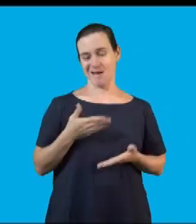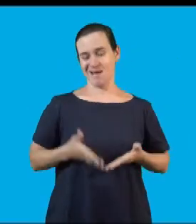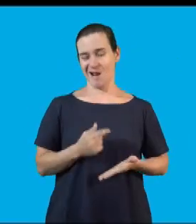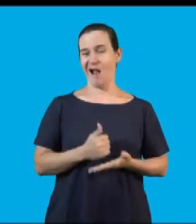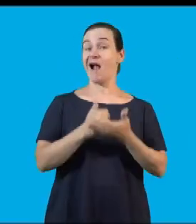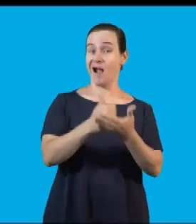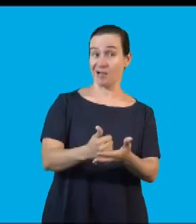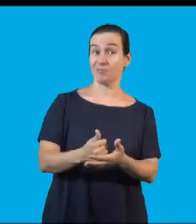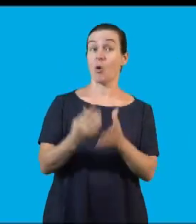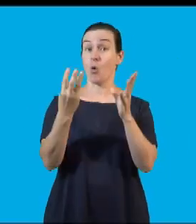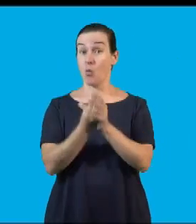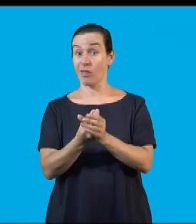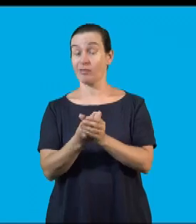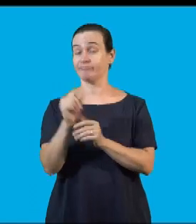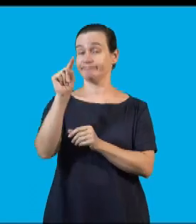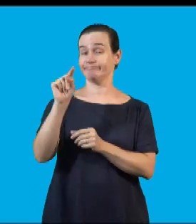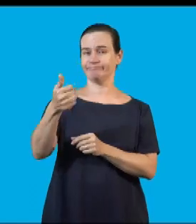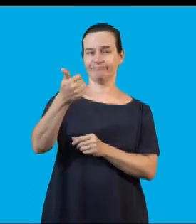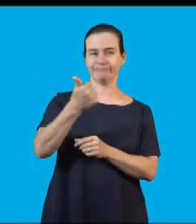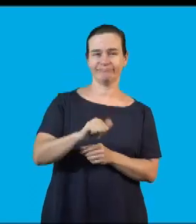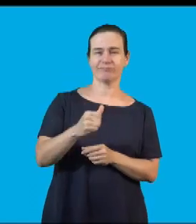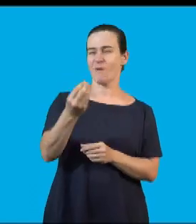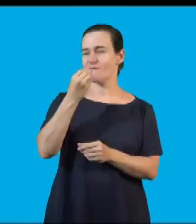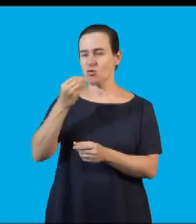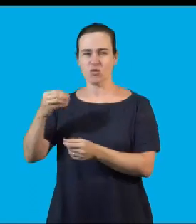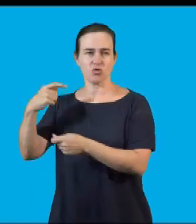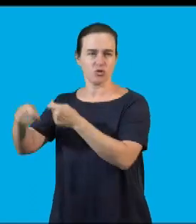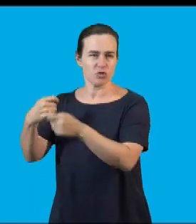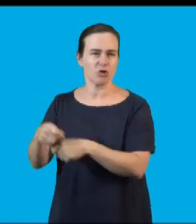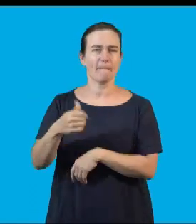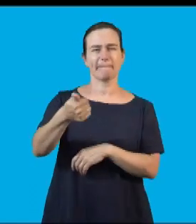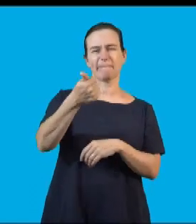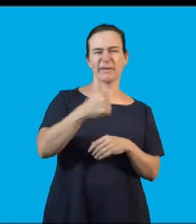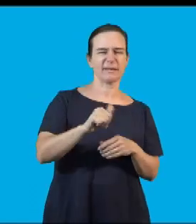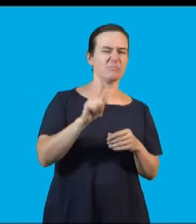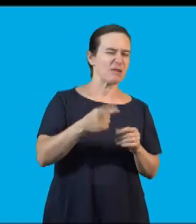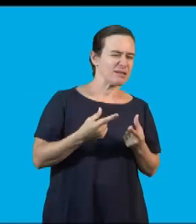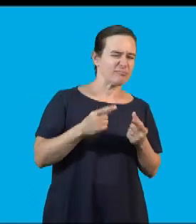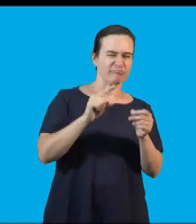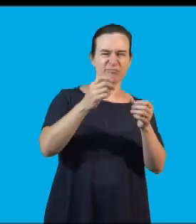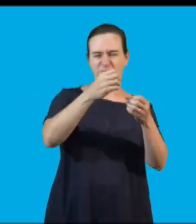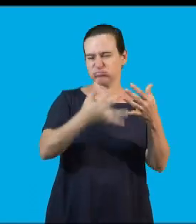to assist you with grocery shopping, errands, light cleaning, meal